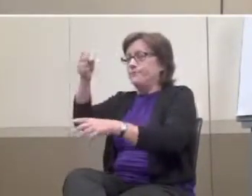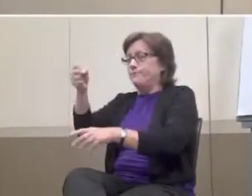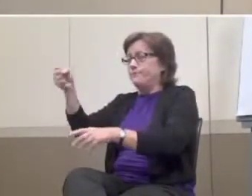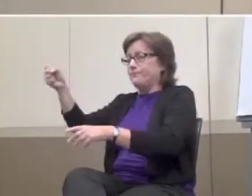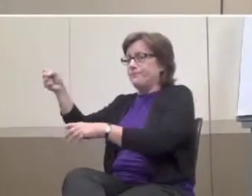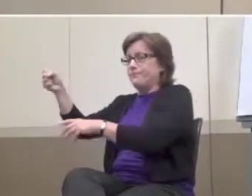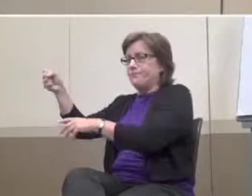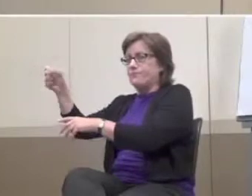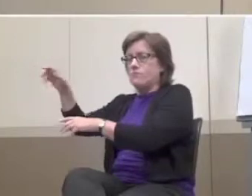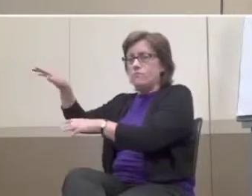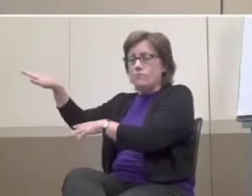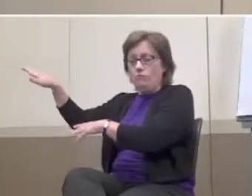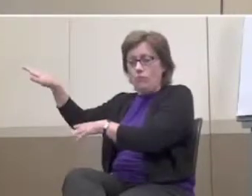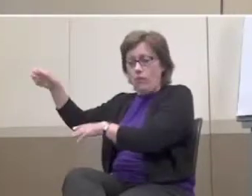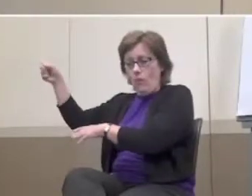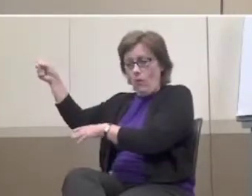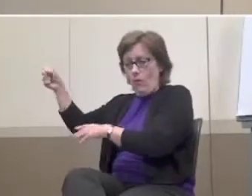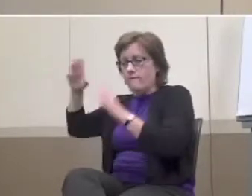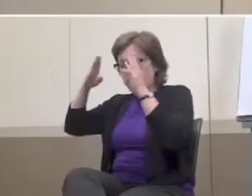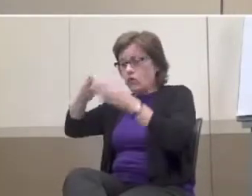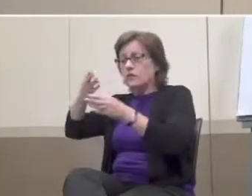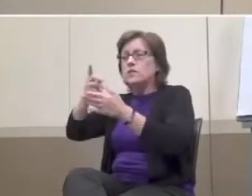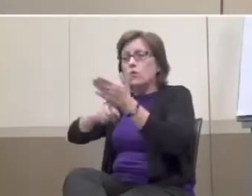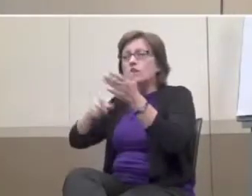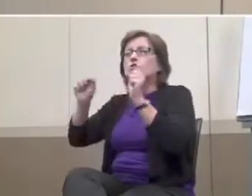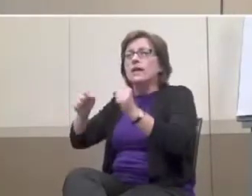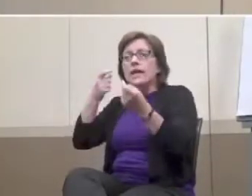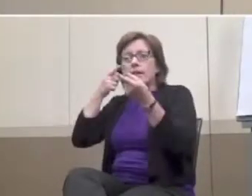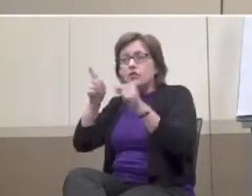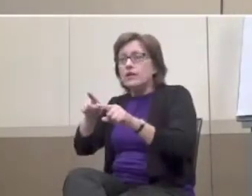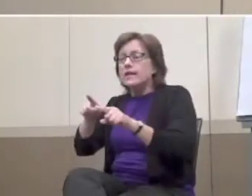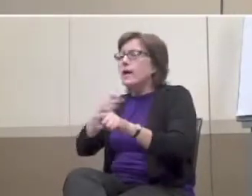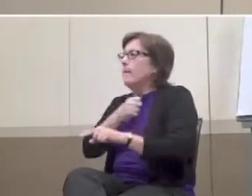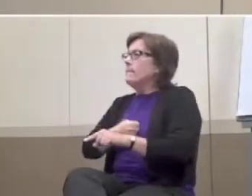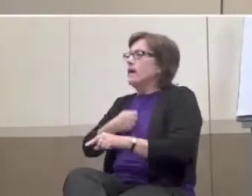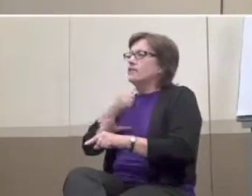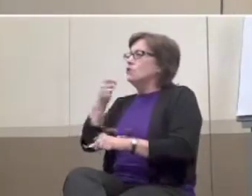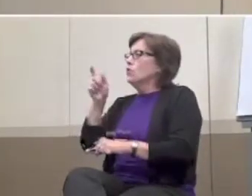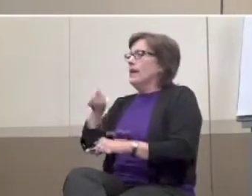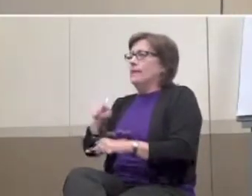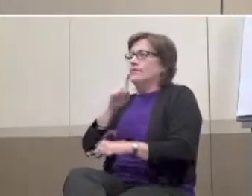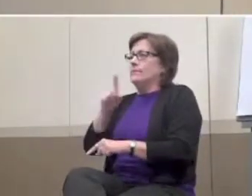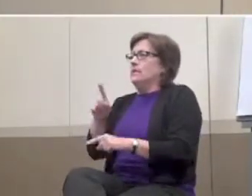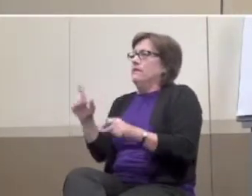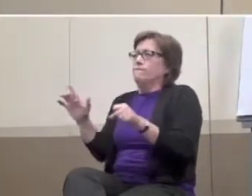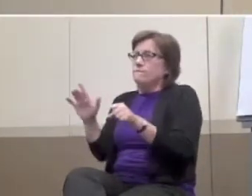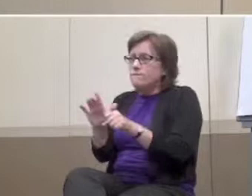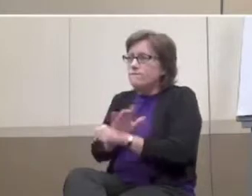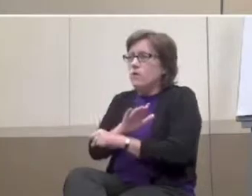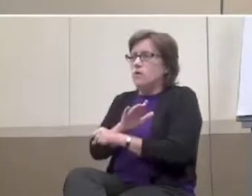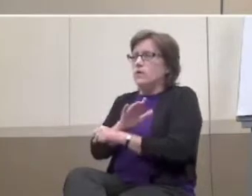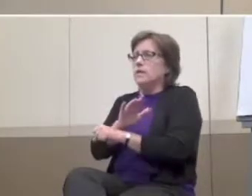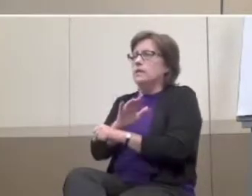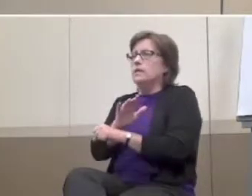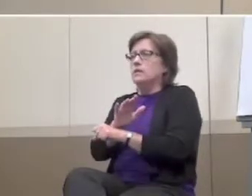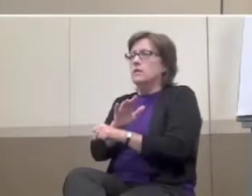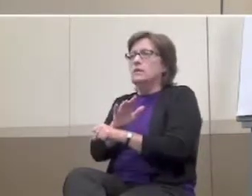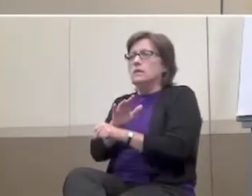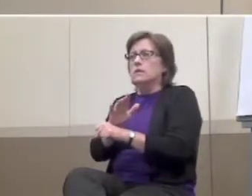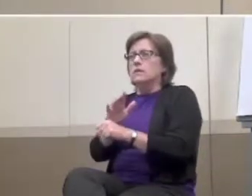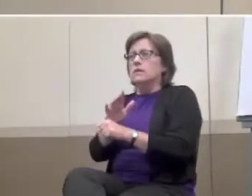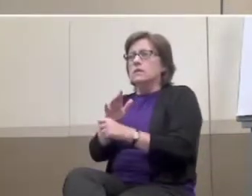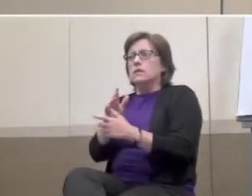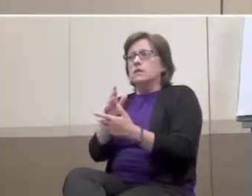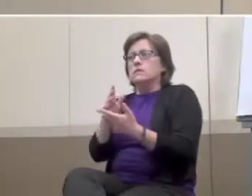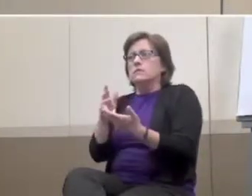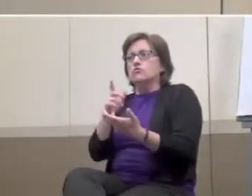they focus in on what they can agree on. The apology does not have to be fully realized,